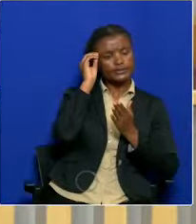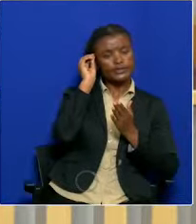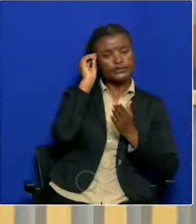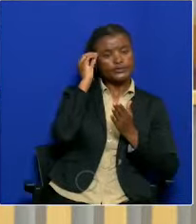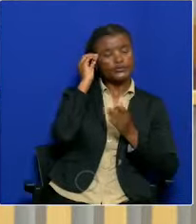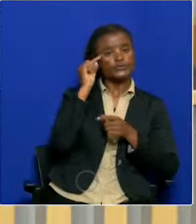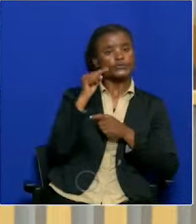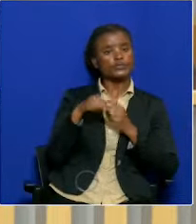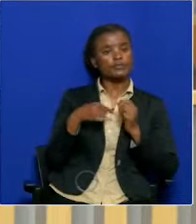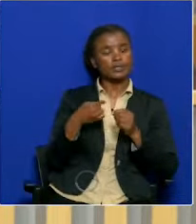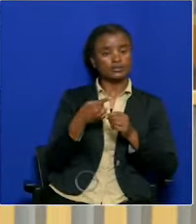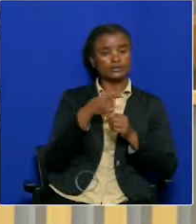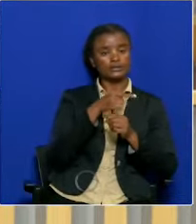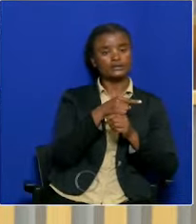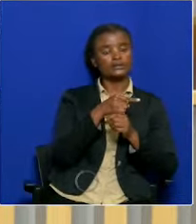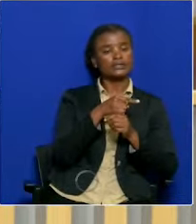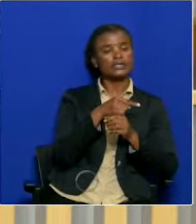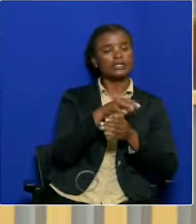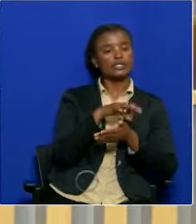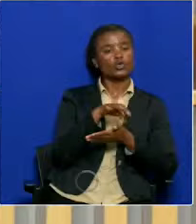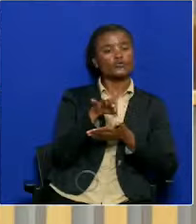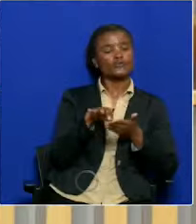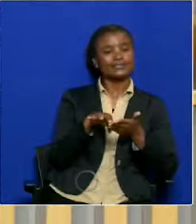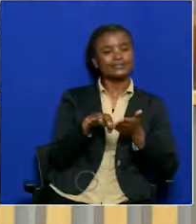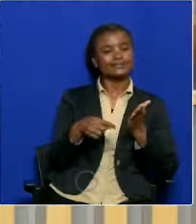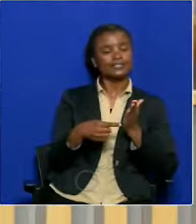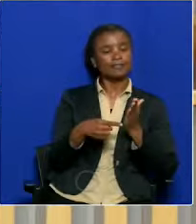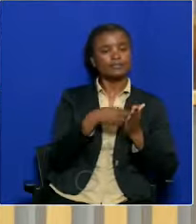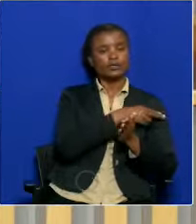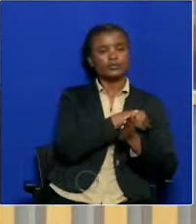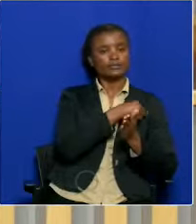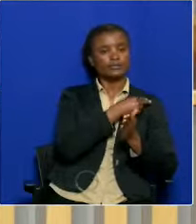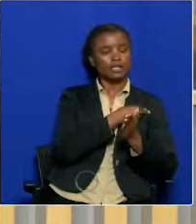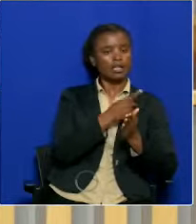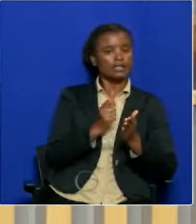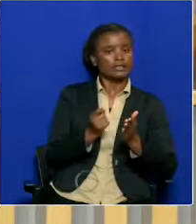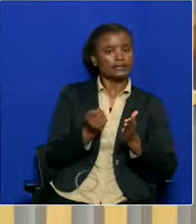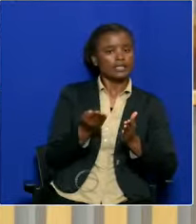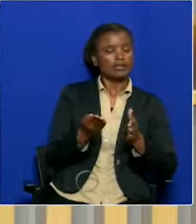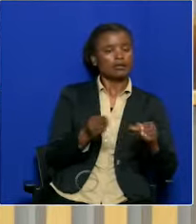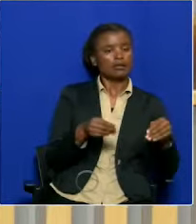Tembisa hospital contract was awarded. I have it somewhere here.